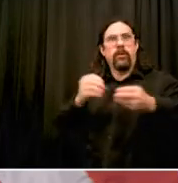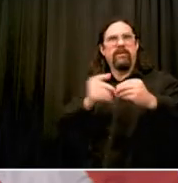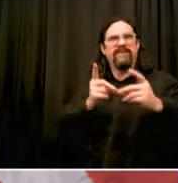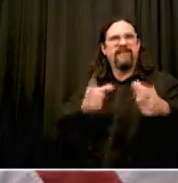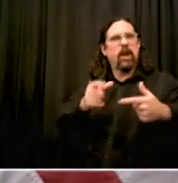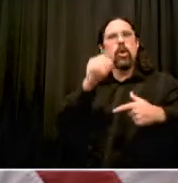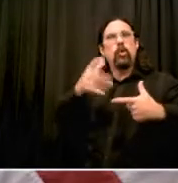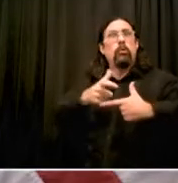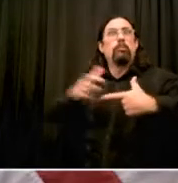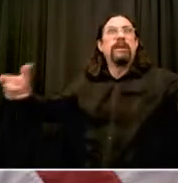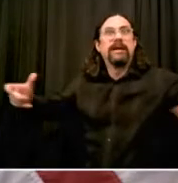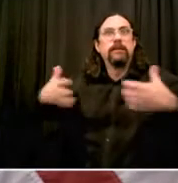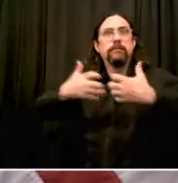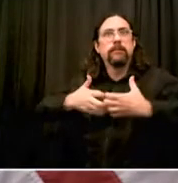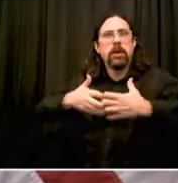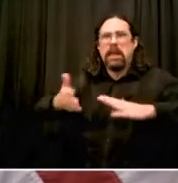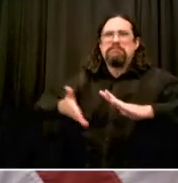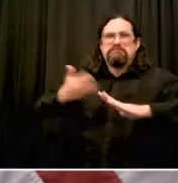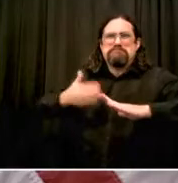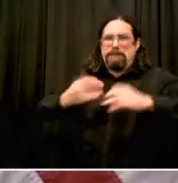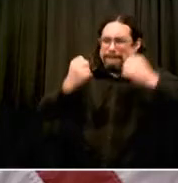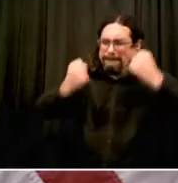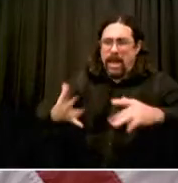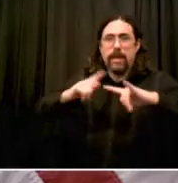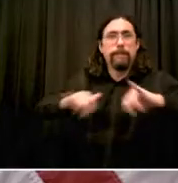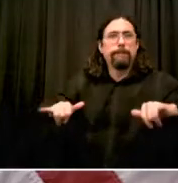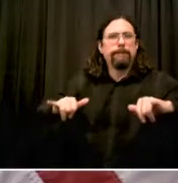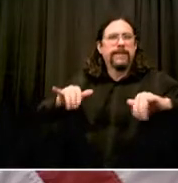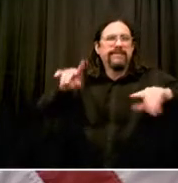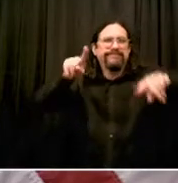Amen. The next is Alejandra from AM New York.